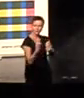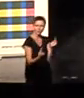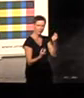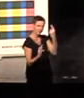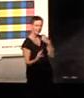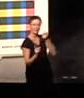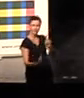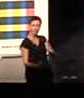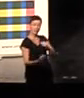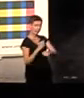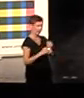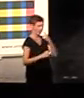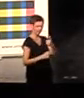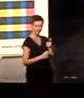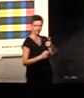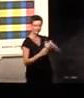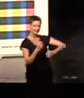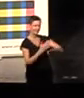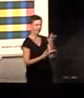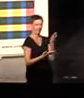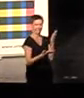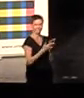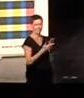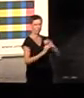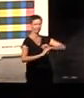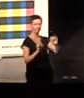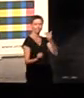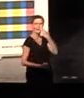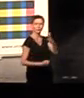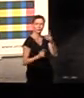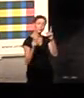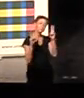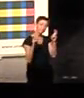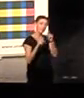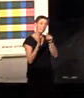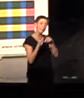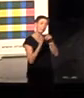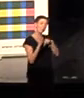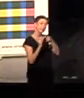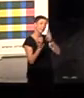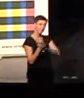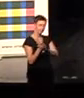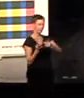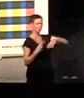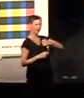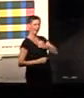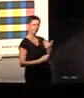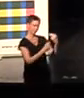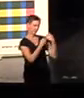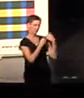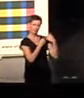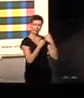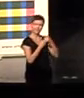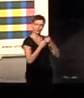can delete u dubbel op foto's of populier journalisten jood responsabilités in die plooi zijn of blies